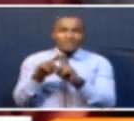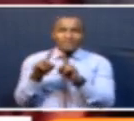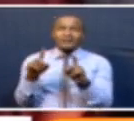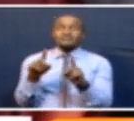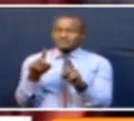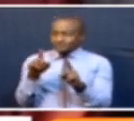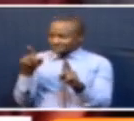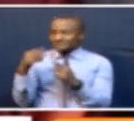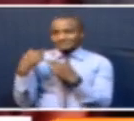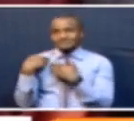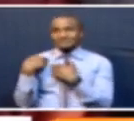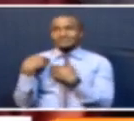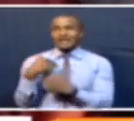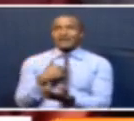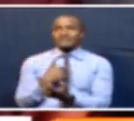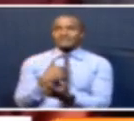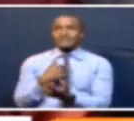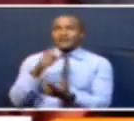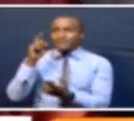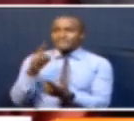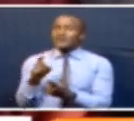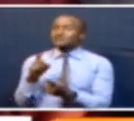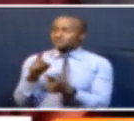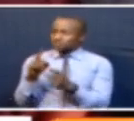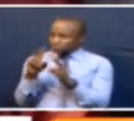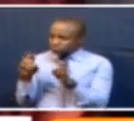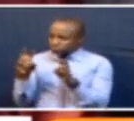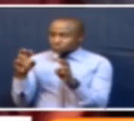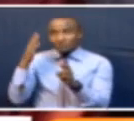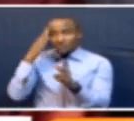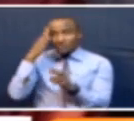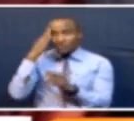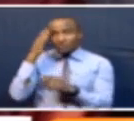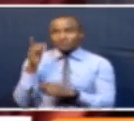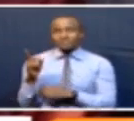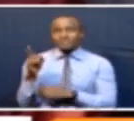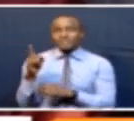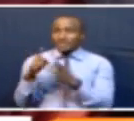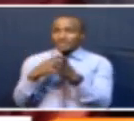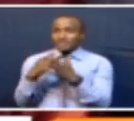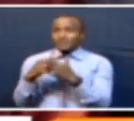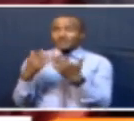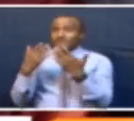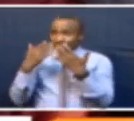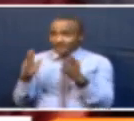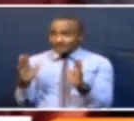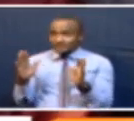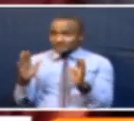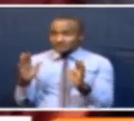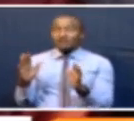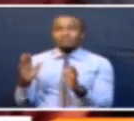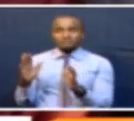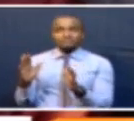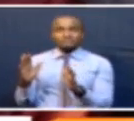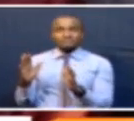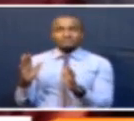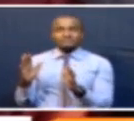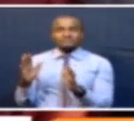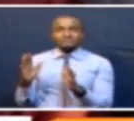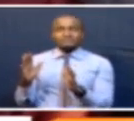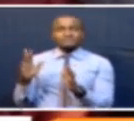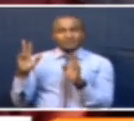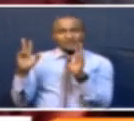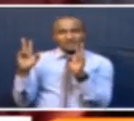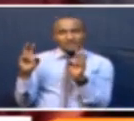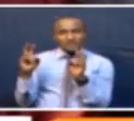there. So that is what we need to pursue, we need to determine, and then after that, then obviously is the issue